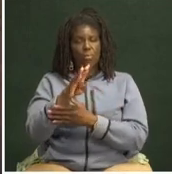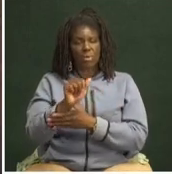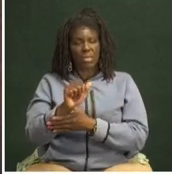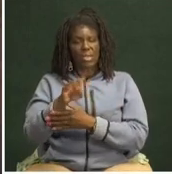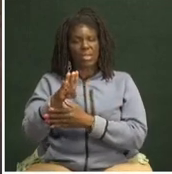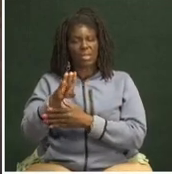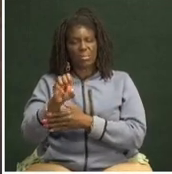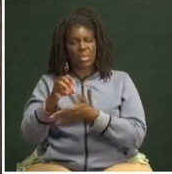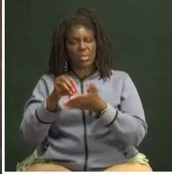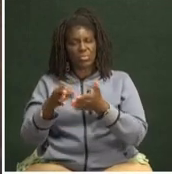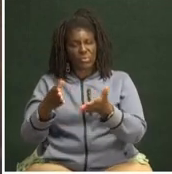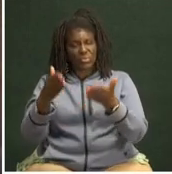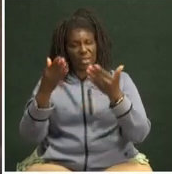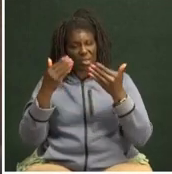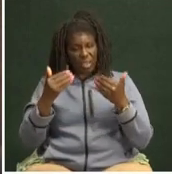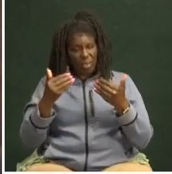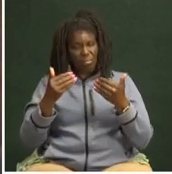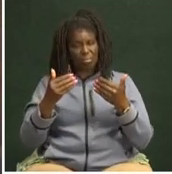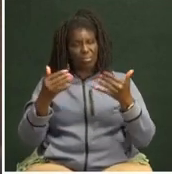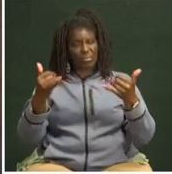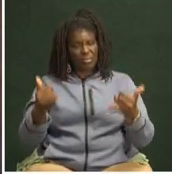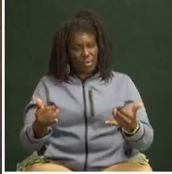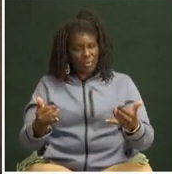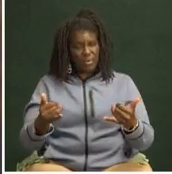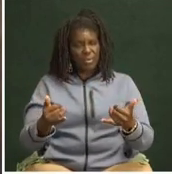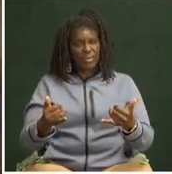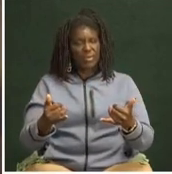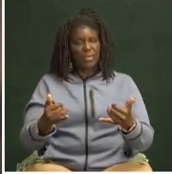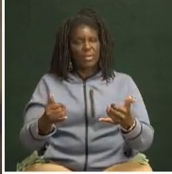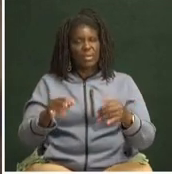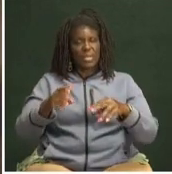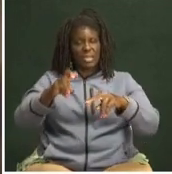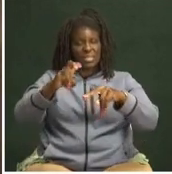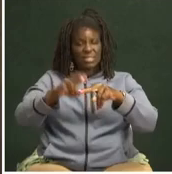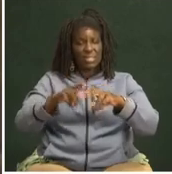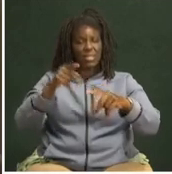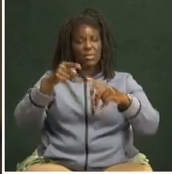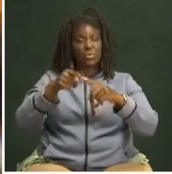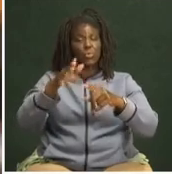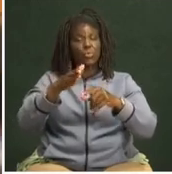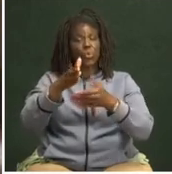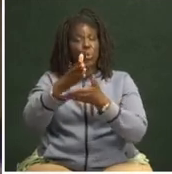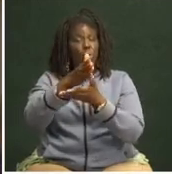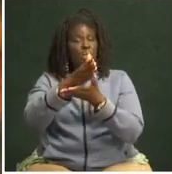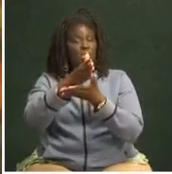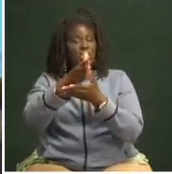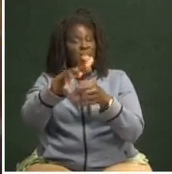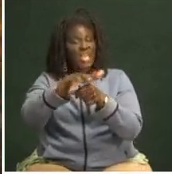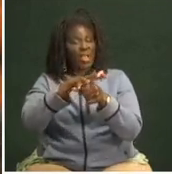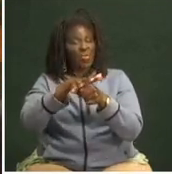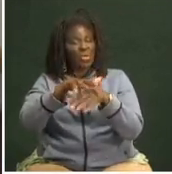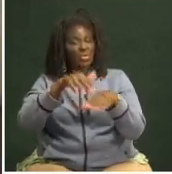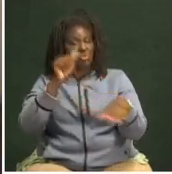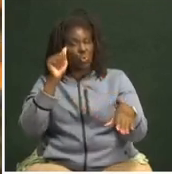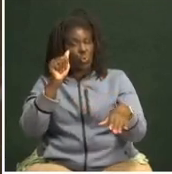to come to the platform to be recognized. Please be seated until your section is directed to the stage by the